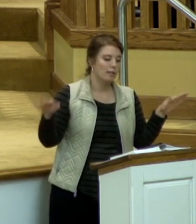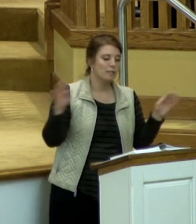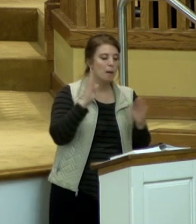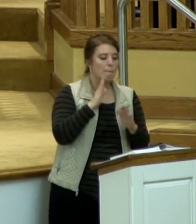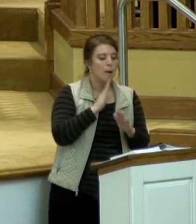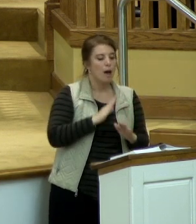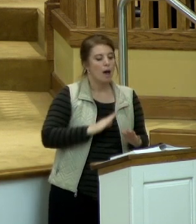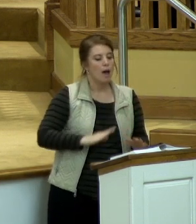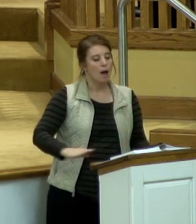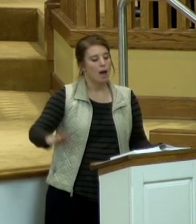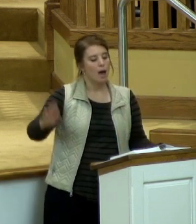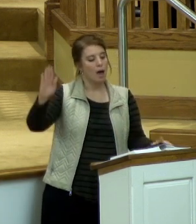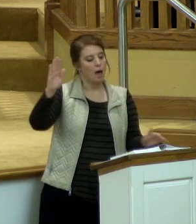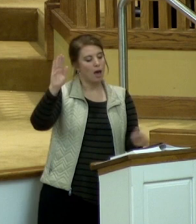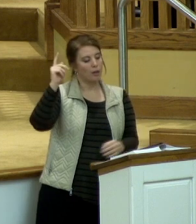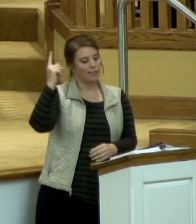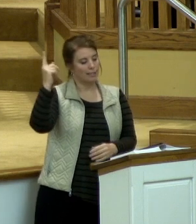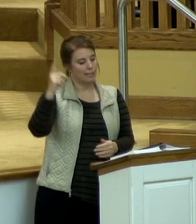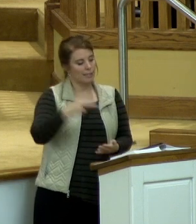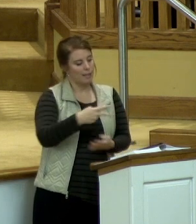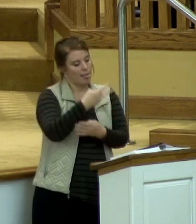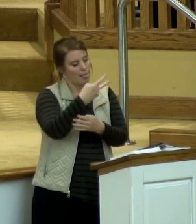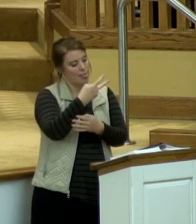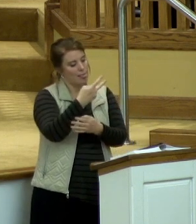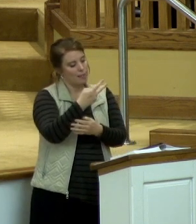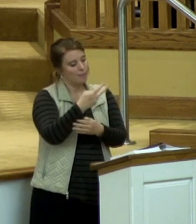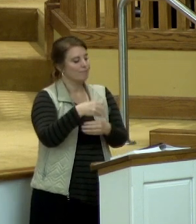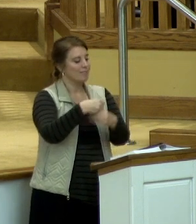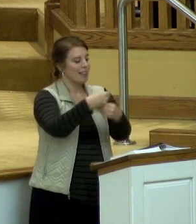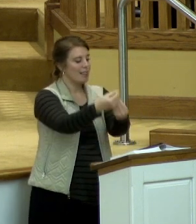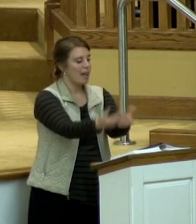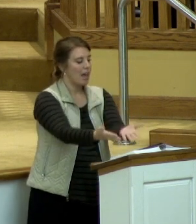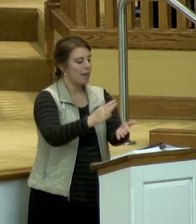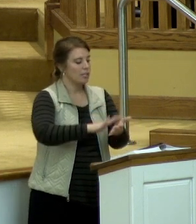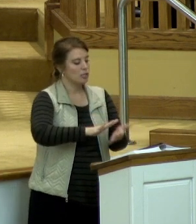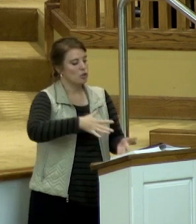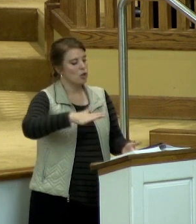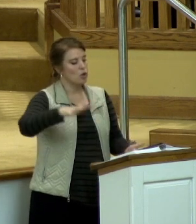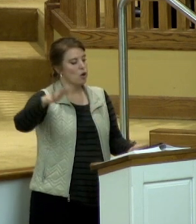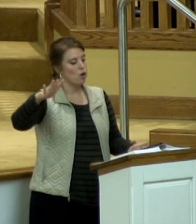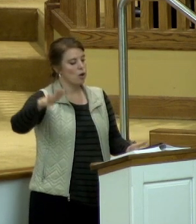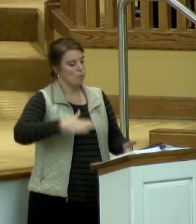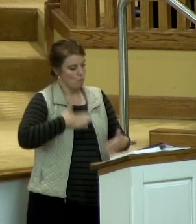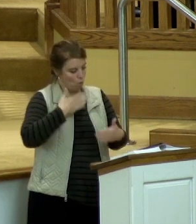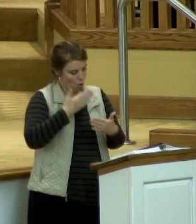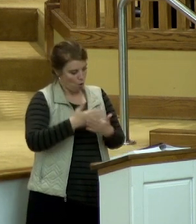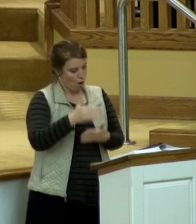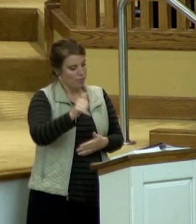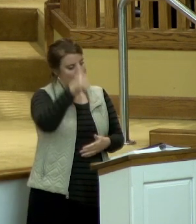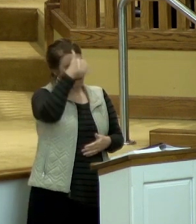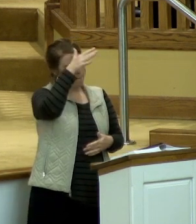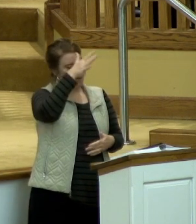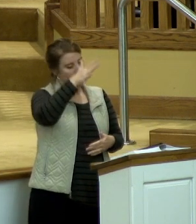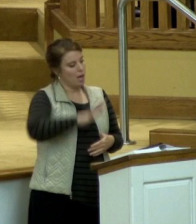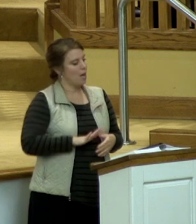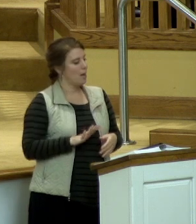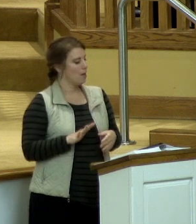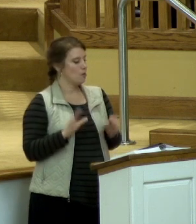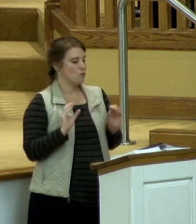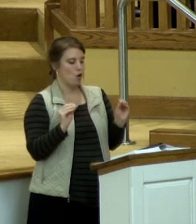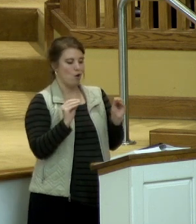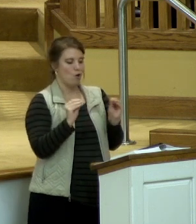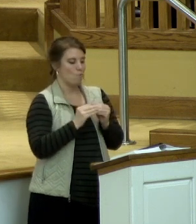wings. Mild he lays his glory by, born that man no more